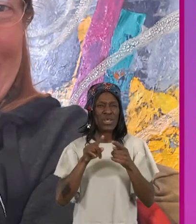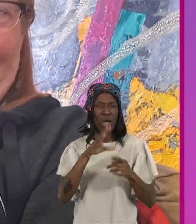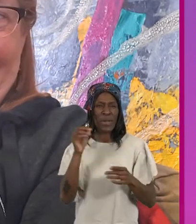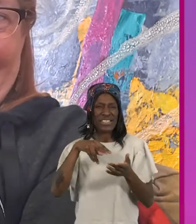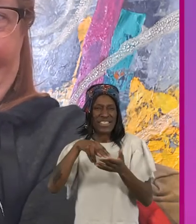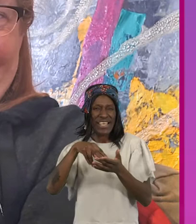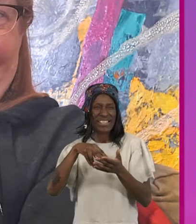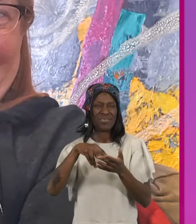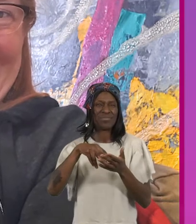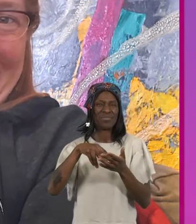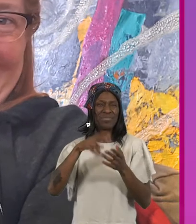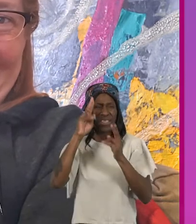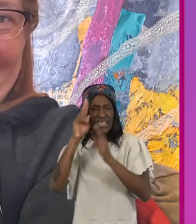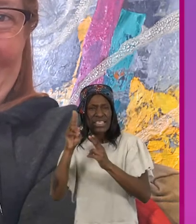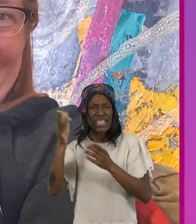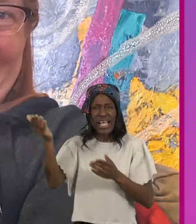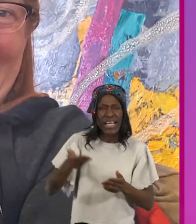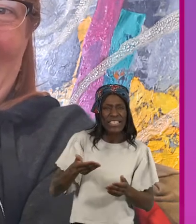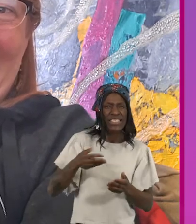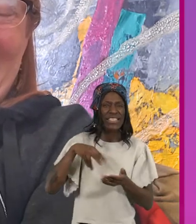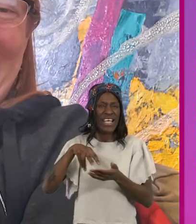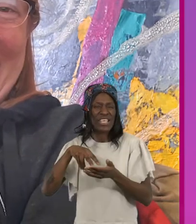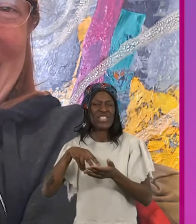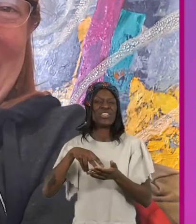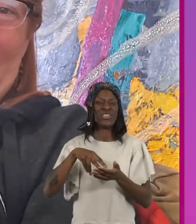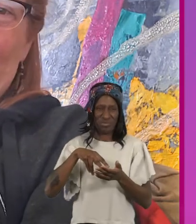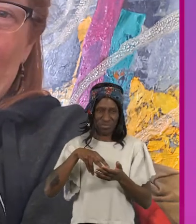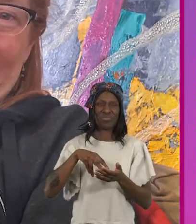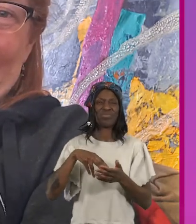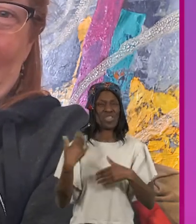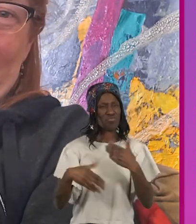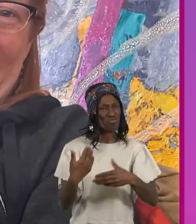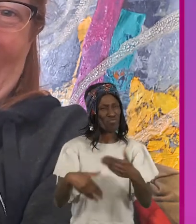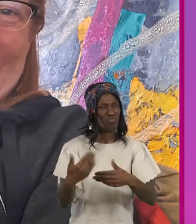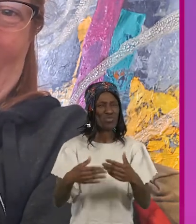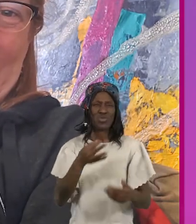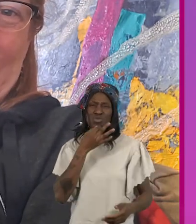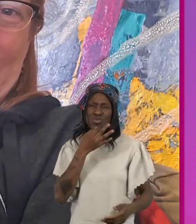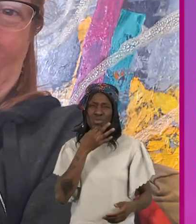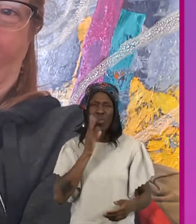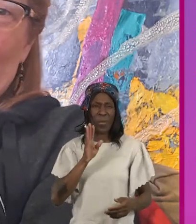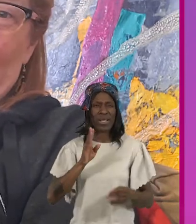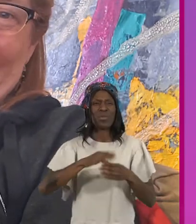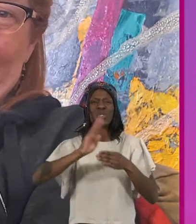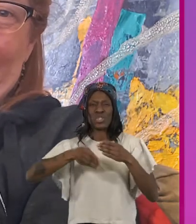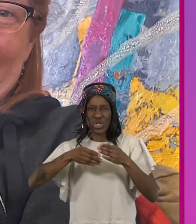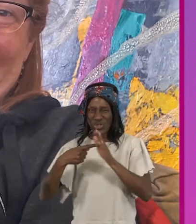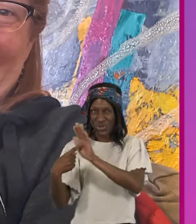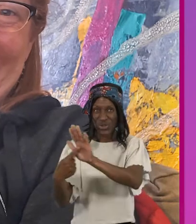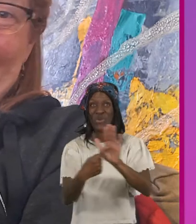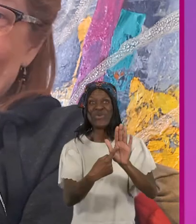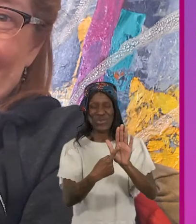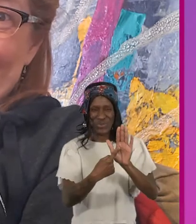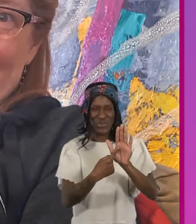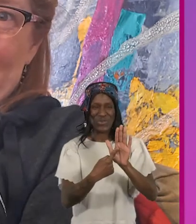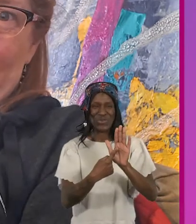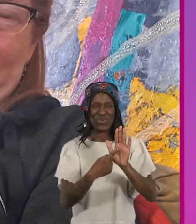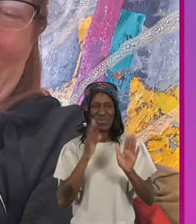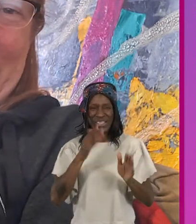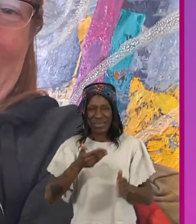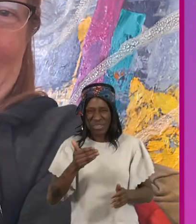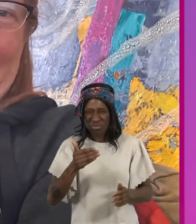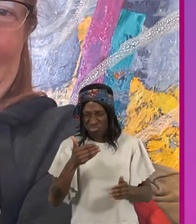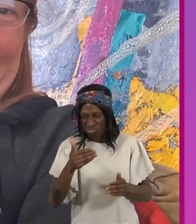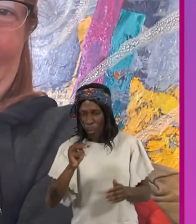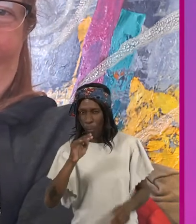to company dancers and guest dancers. They are well on their way to showing you the results of this